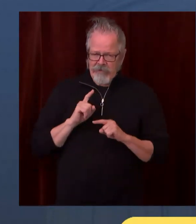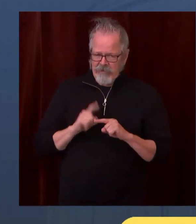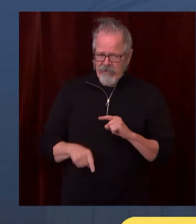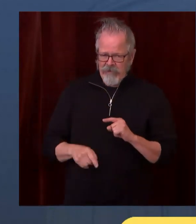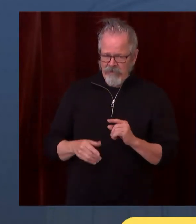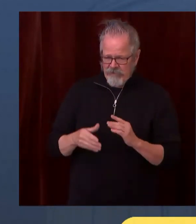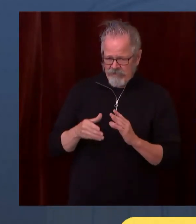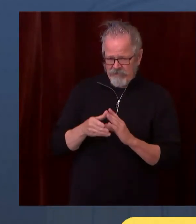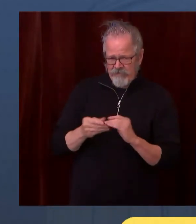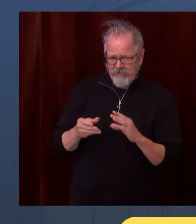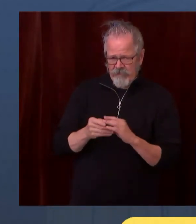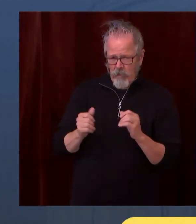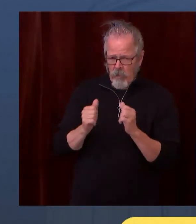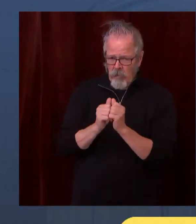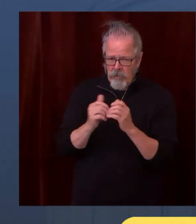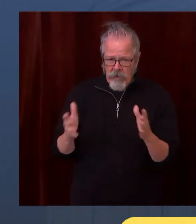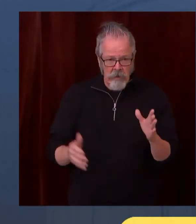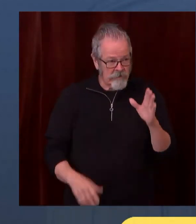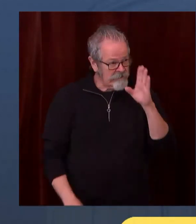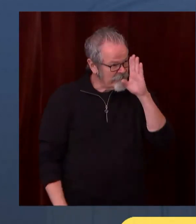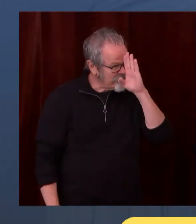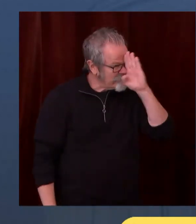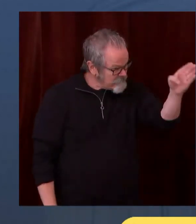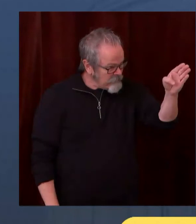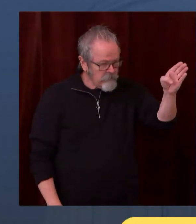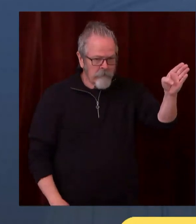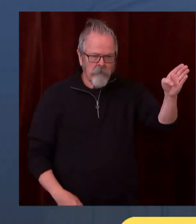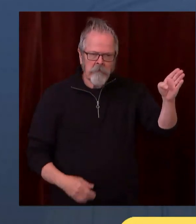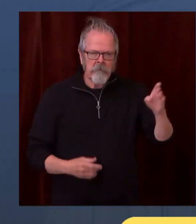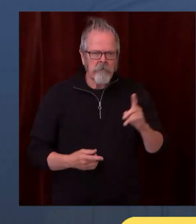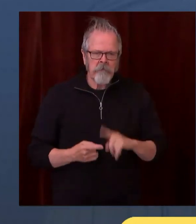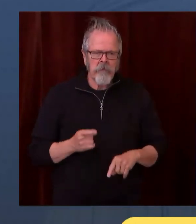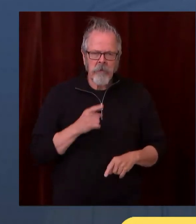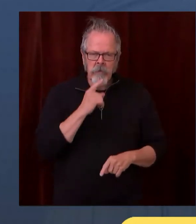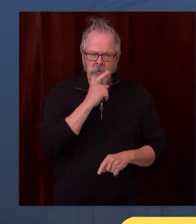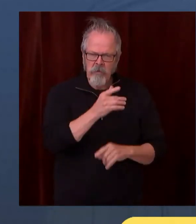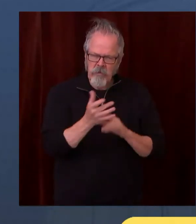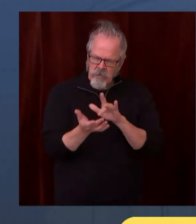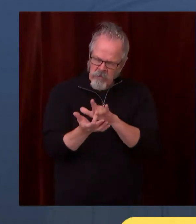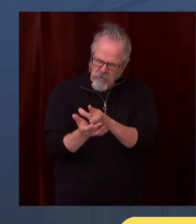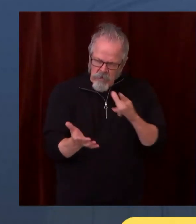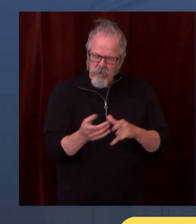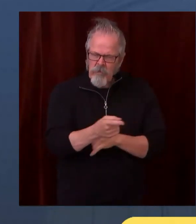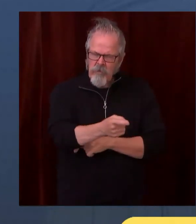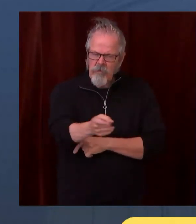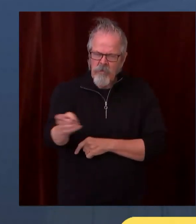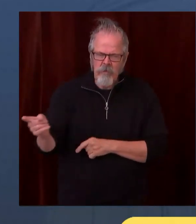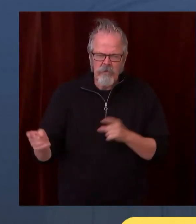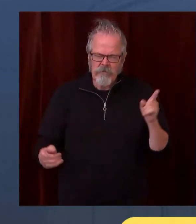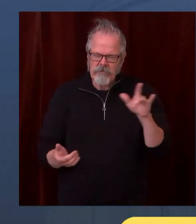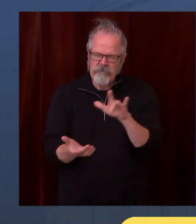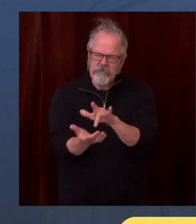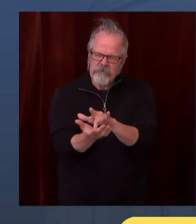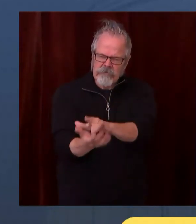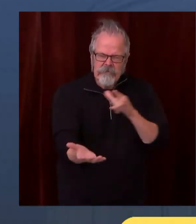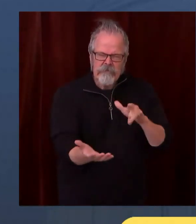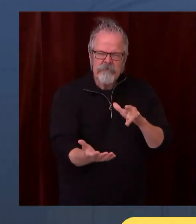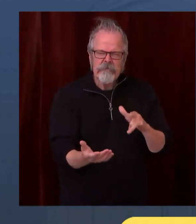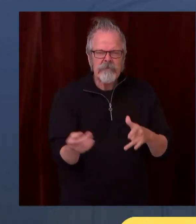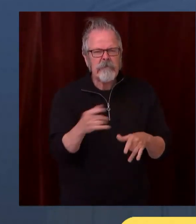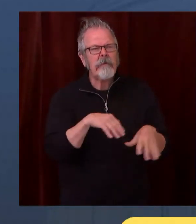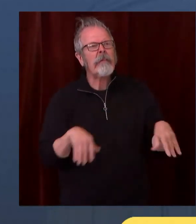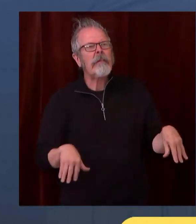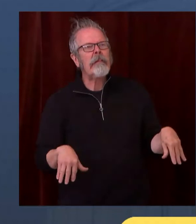half. It'll last, maybe a fifth as long, and we don't know for sure when it's going to be